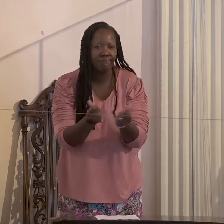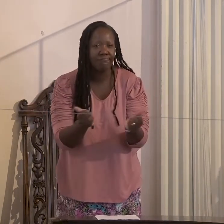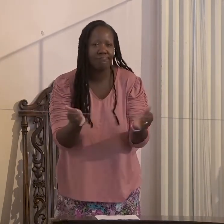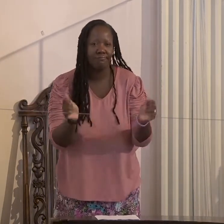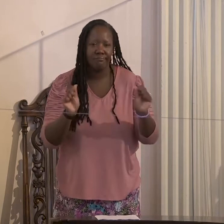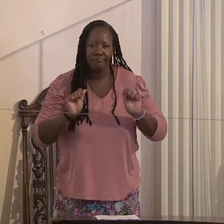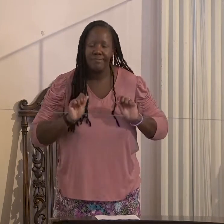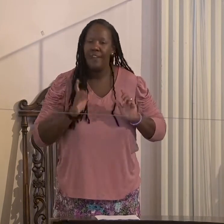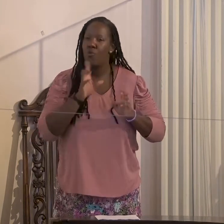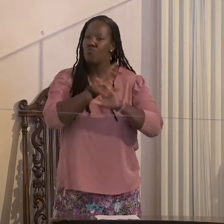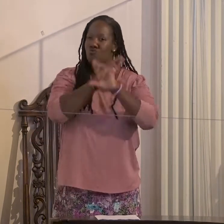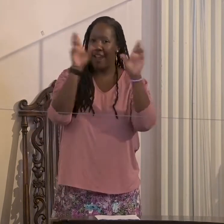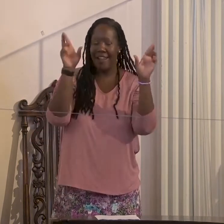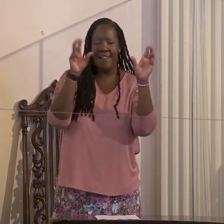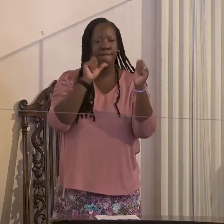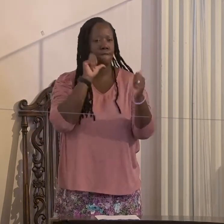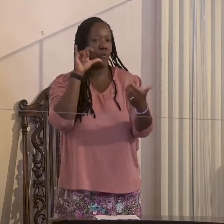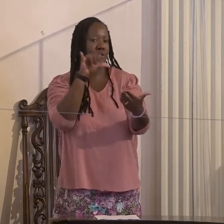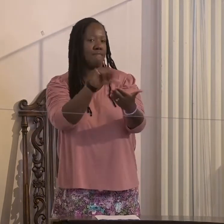the impossible.